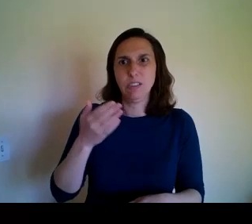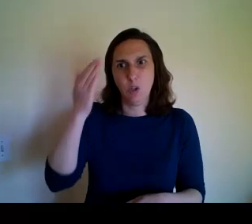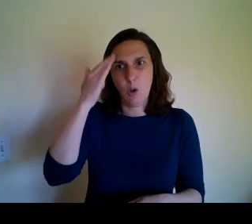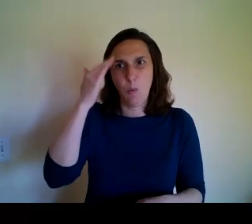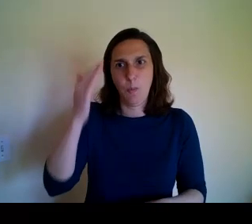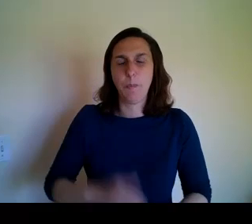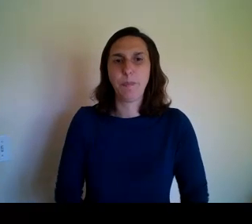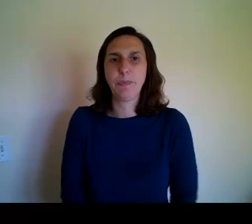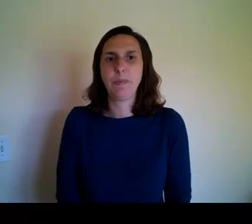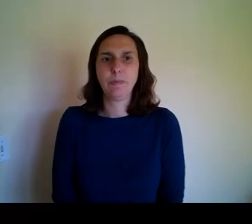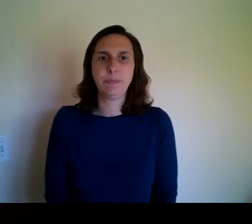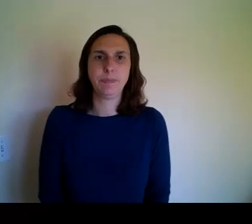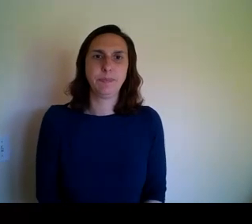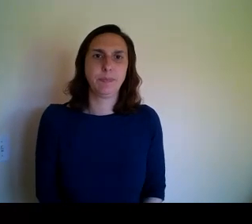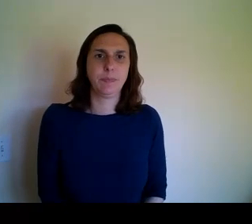There we go.